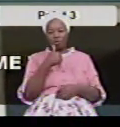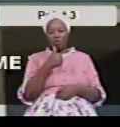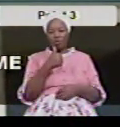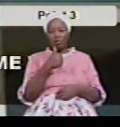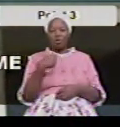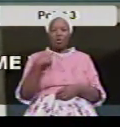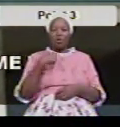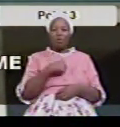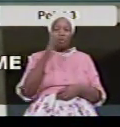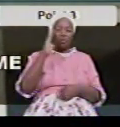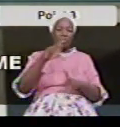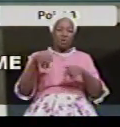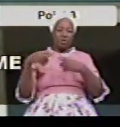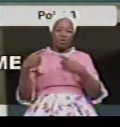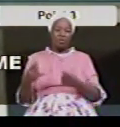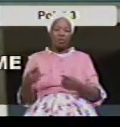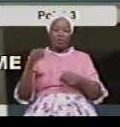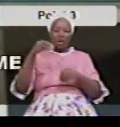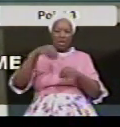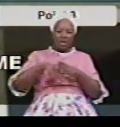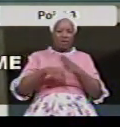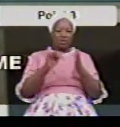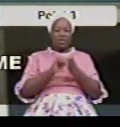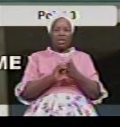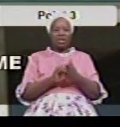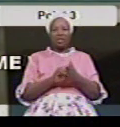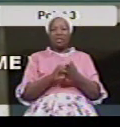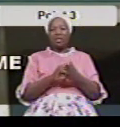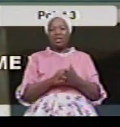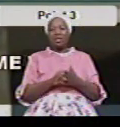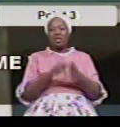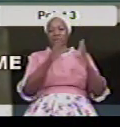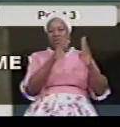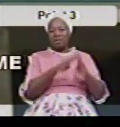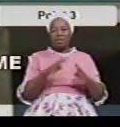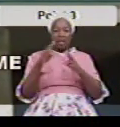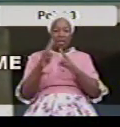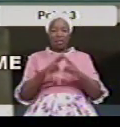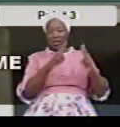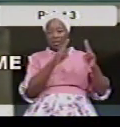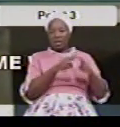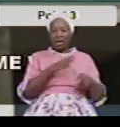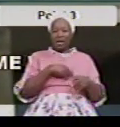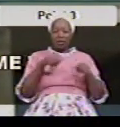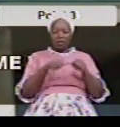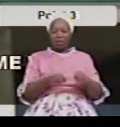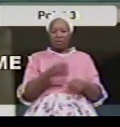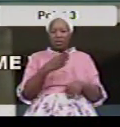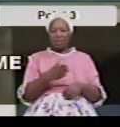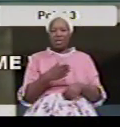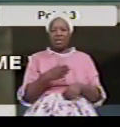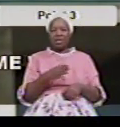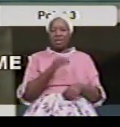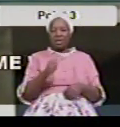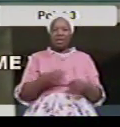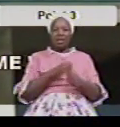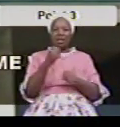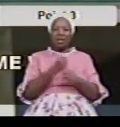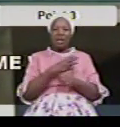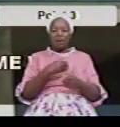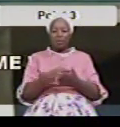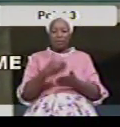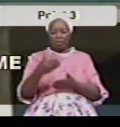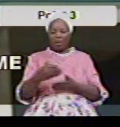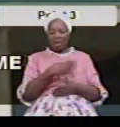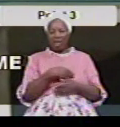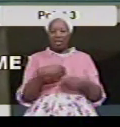go into such a city and continue there a year and buy and sell